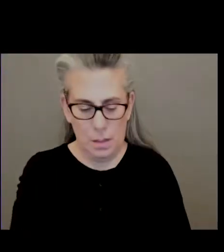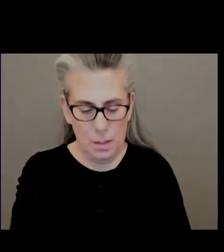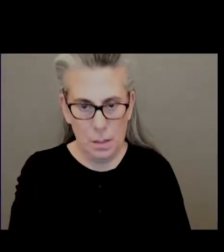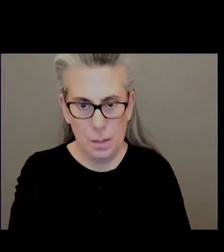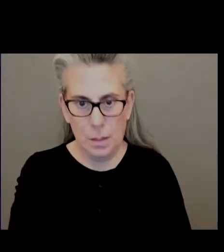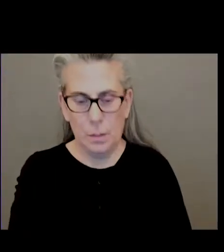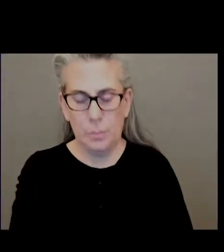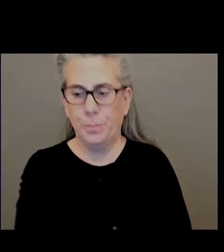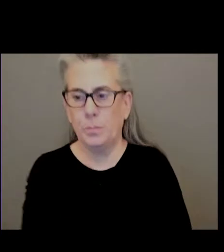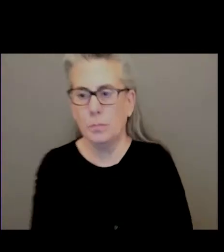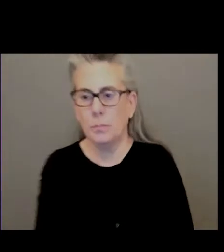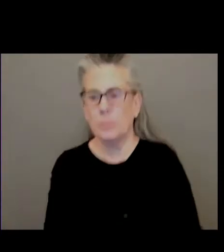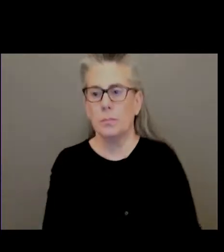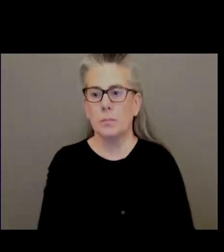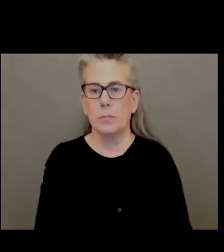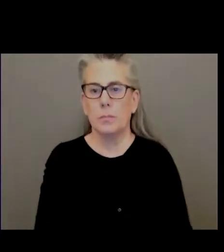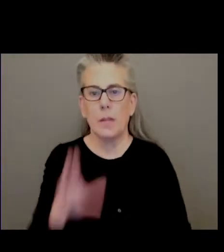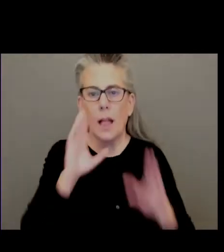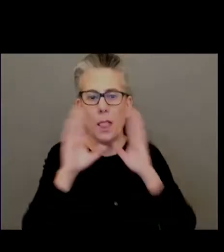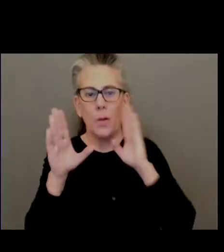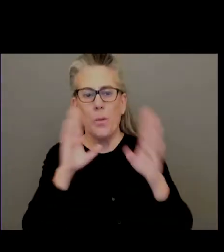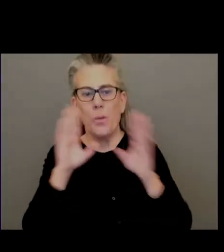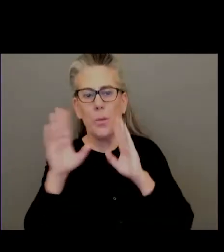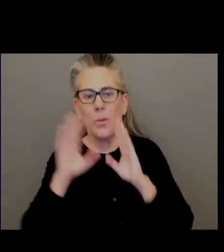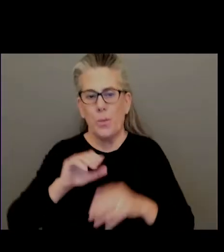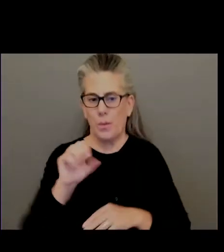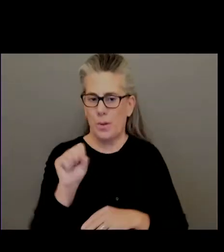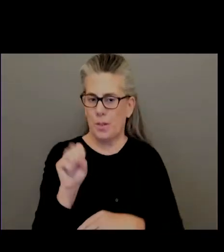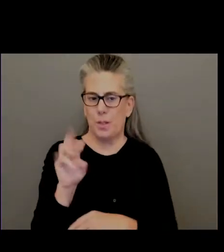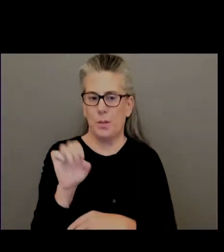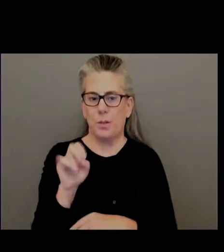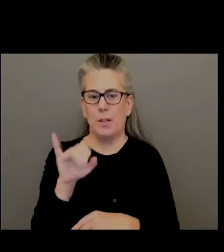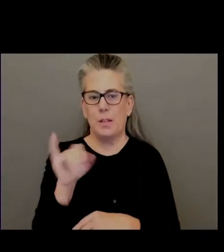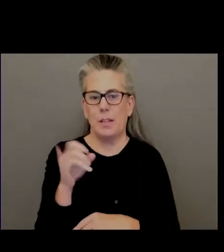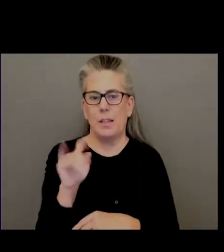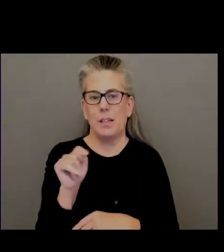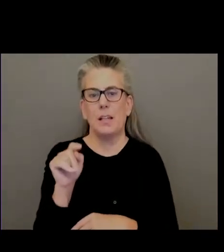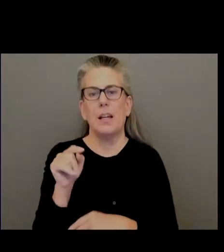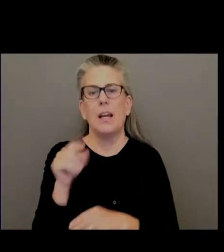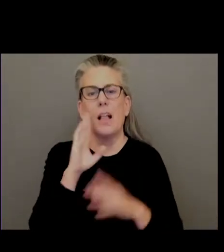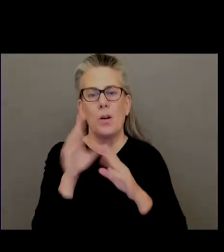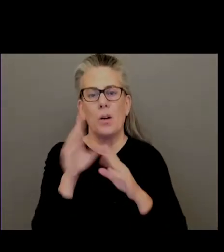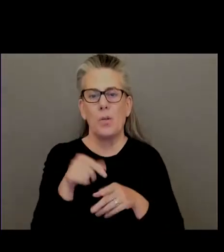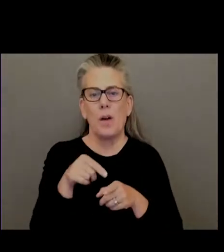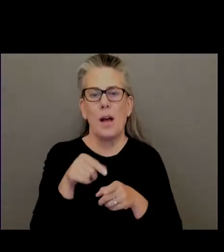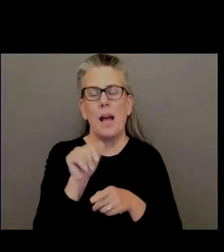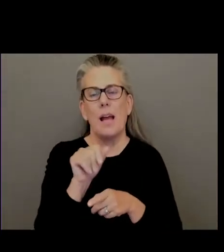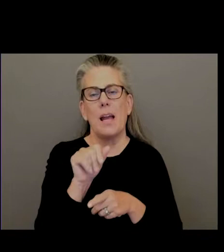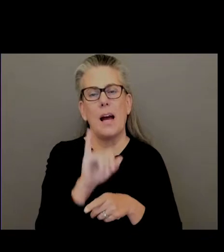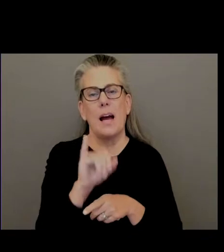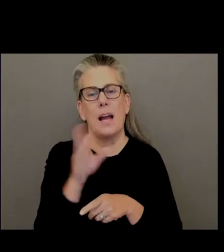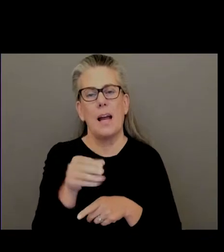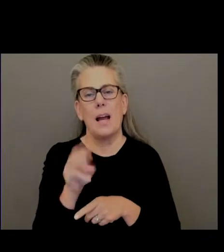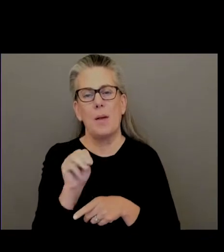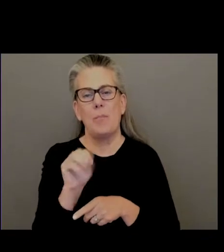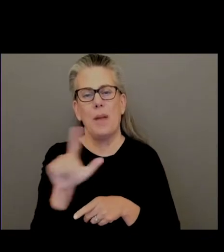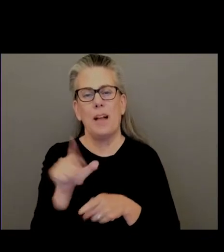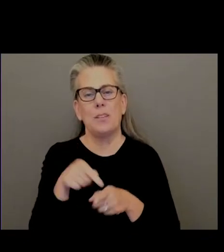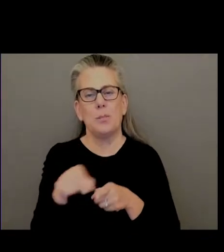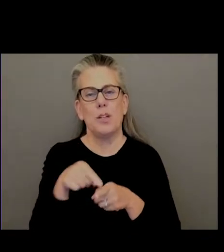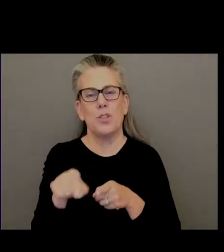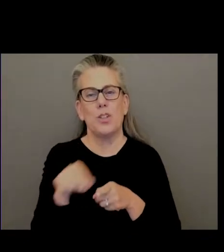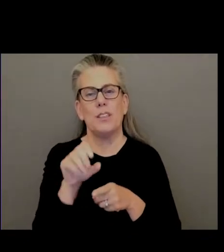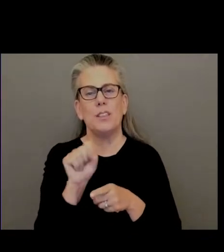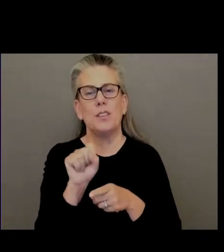Hey everyone, this is Kawaljeet Kurmi working as Senior AI/ML Specialist Solutions Architect. And in this session, we're going to talk about Kubeflow